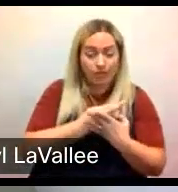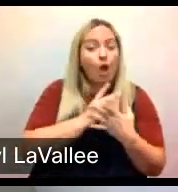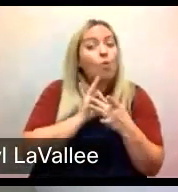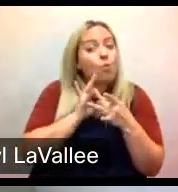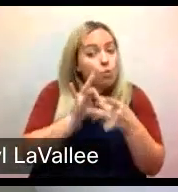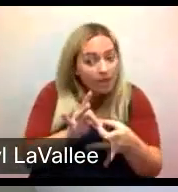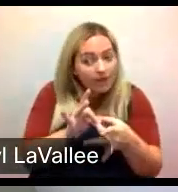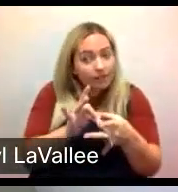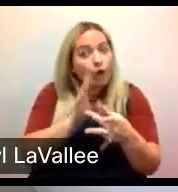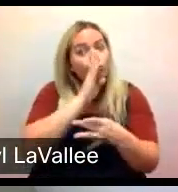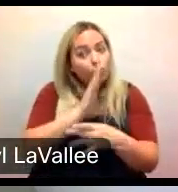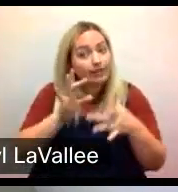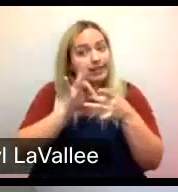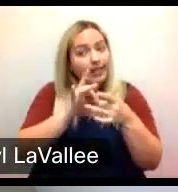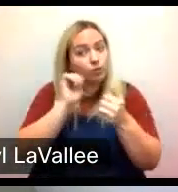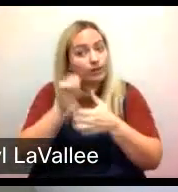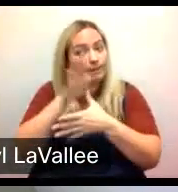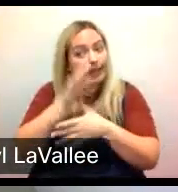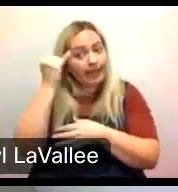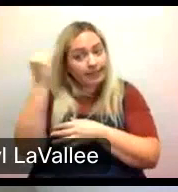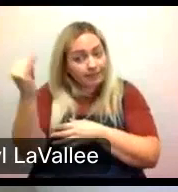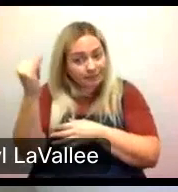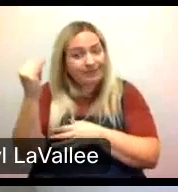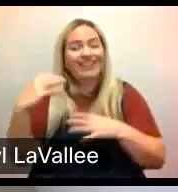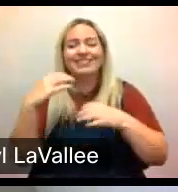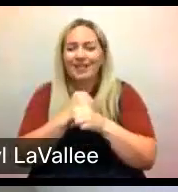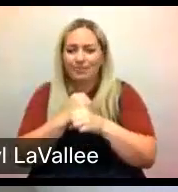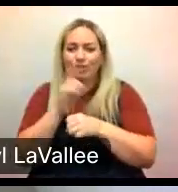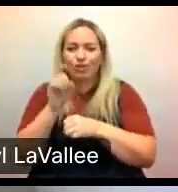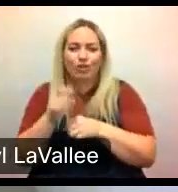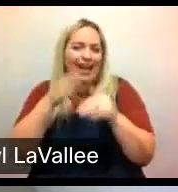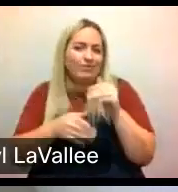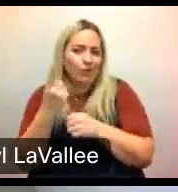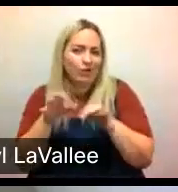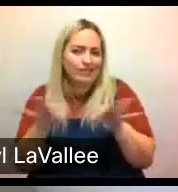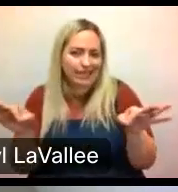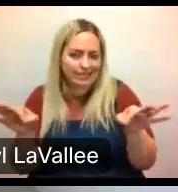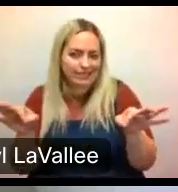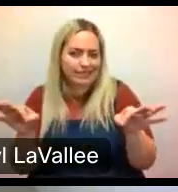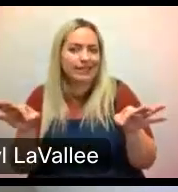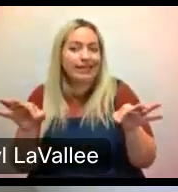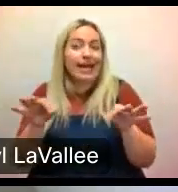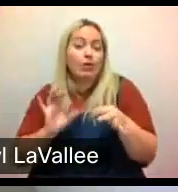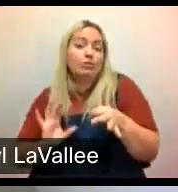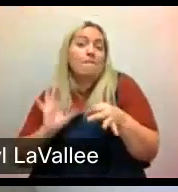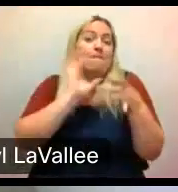or directly connected to that main idea, and summaries should end with one sentence that restates the main idea.